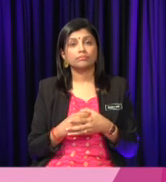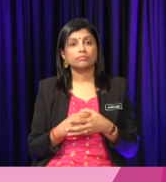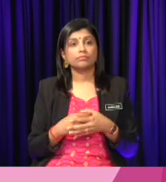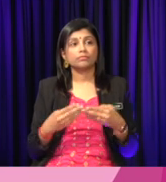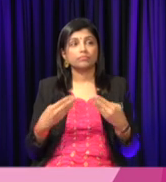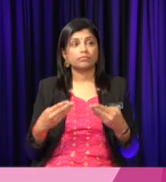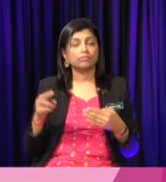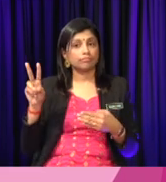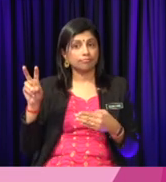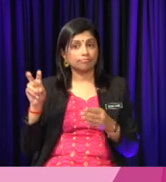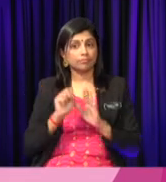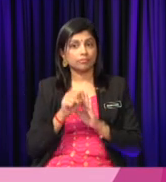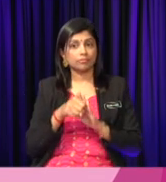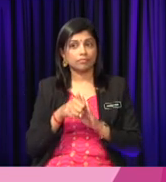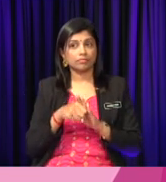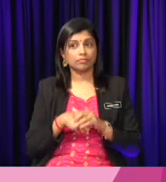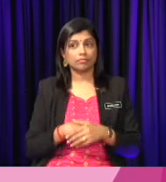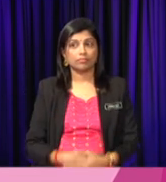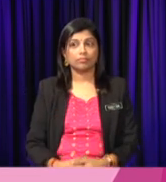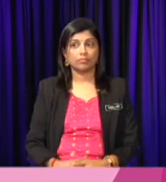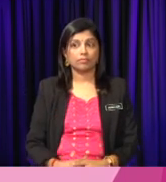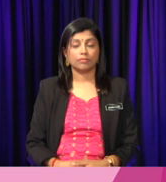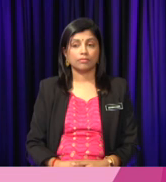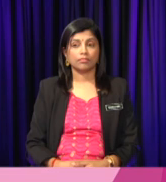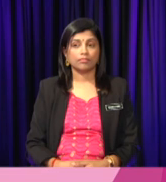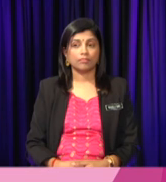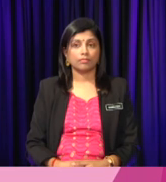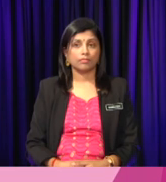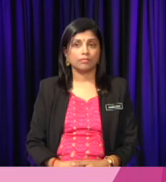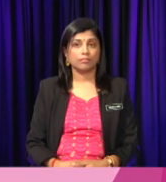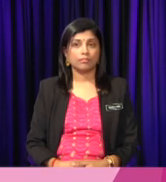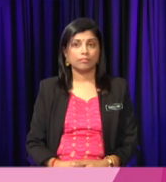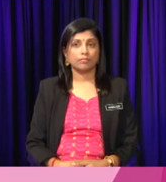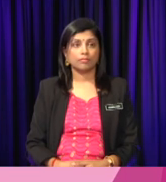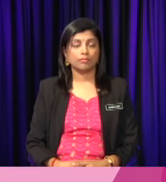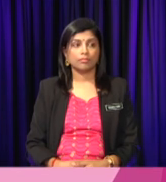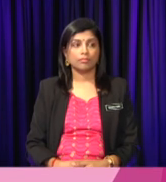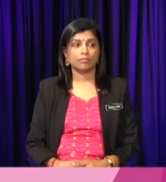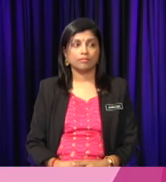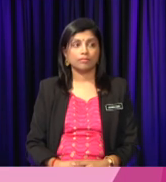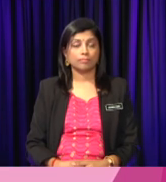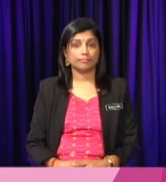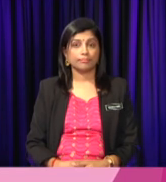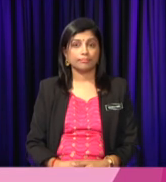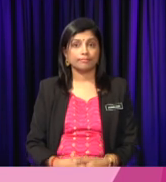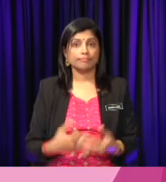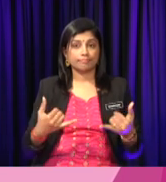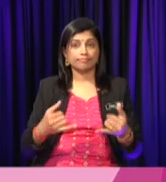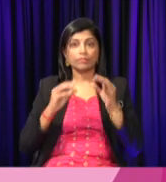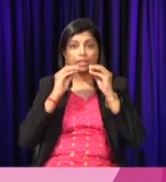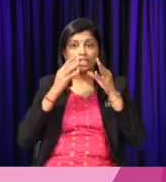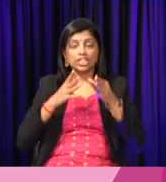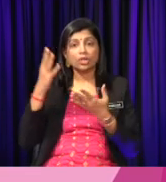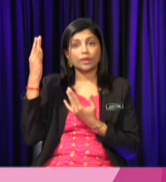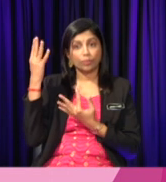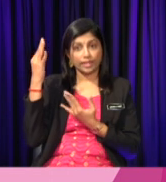Okay. All right, 20 seconds. And I'm really timing them, as you can see. Yep. All right. So, as you can see on the screen, there